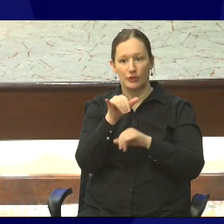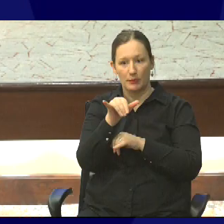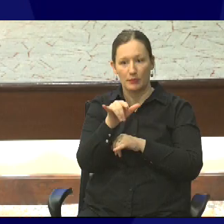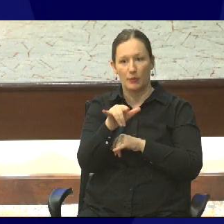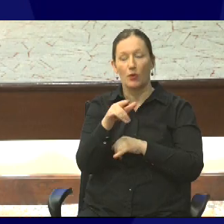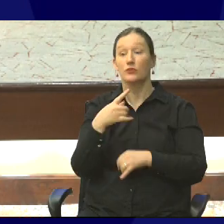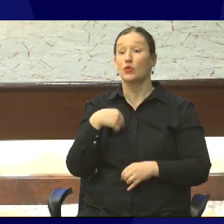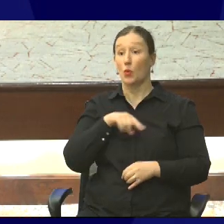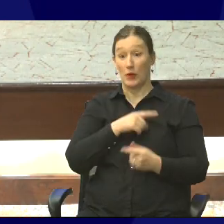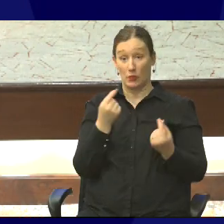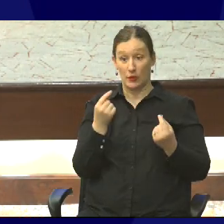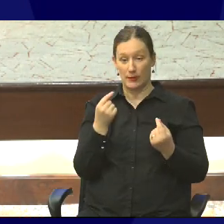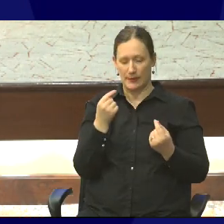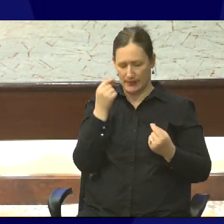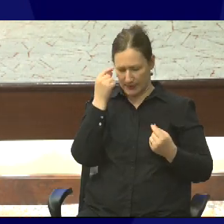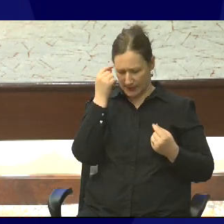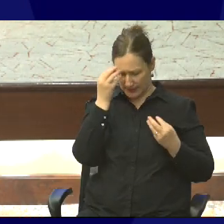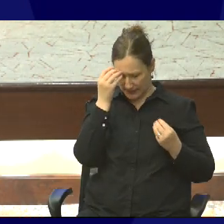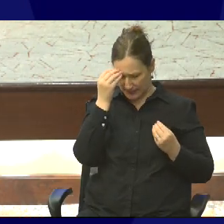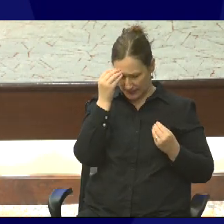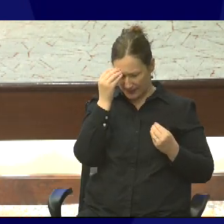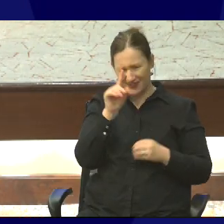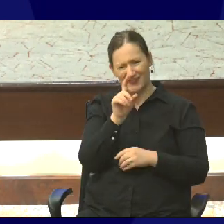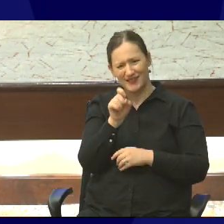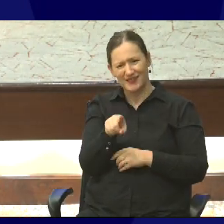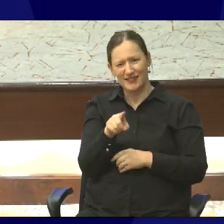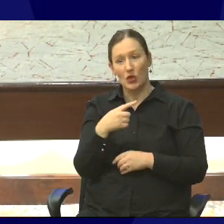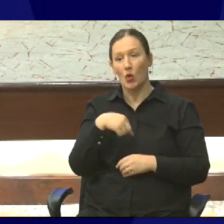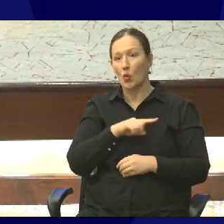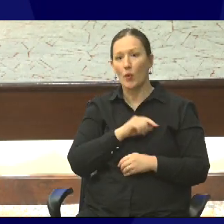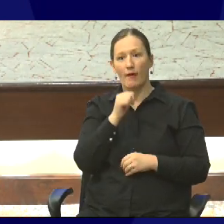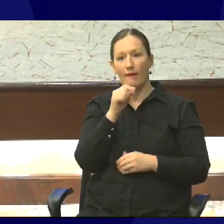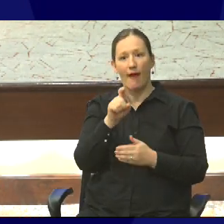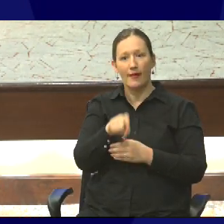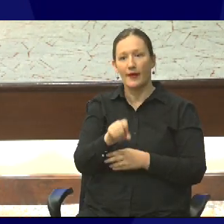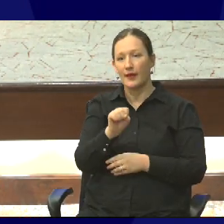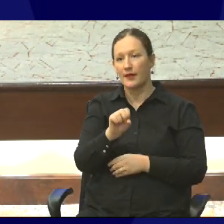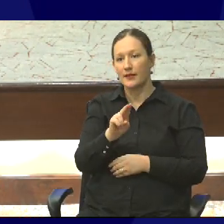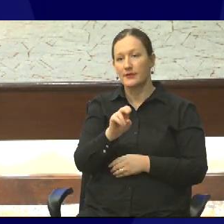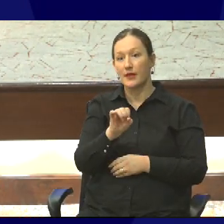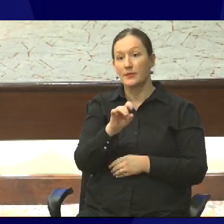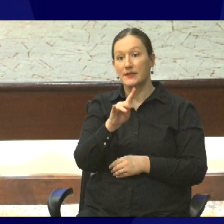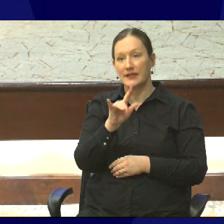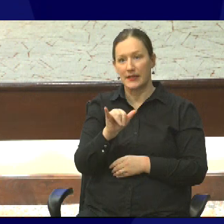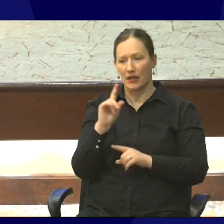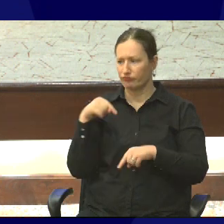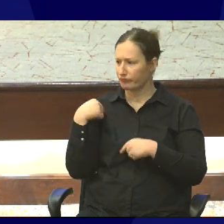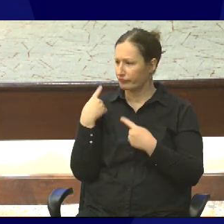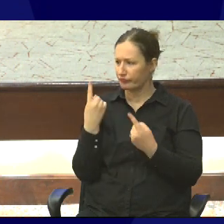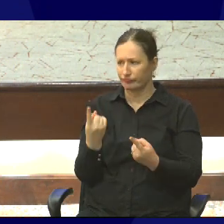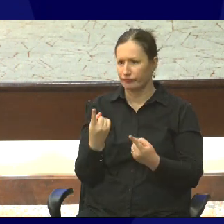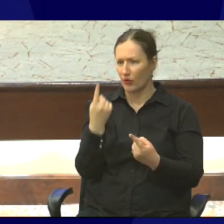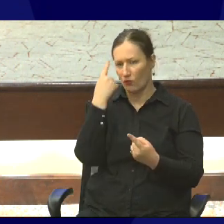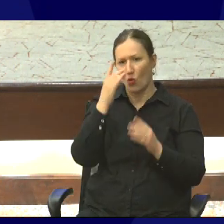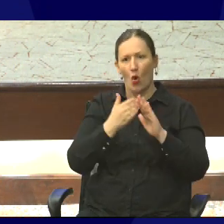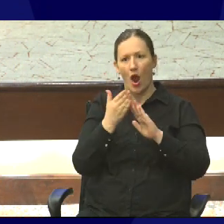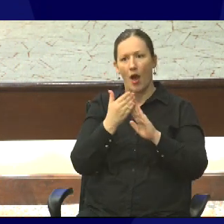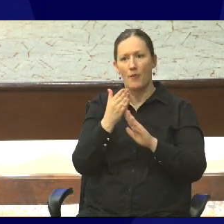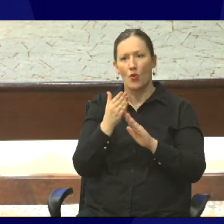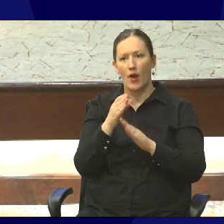asking the questions. Why has a subsidy been needed to support the airport's operating fund?